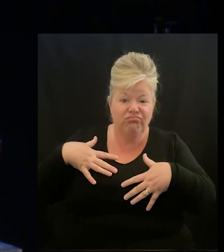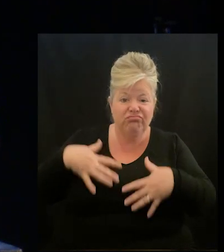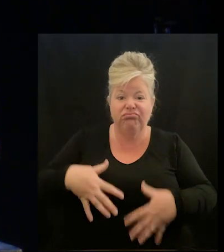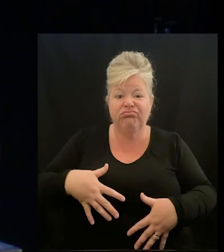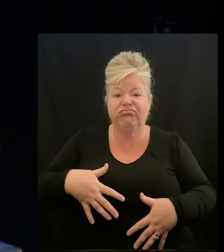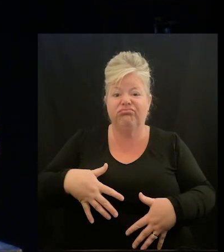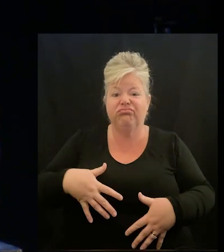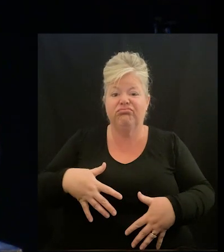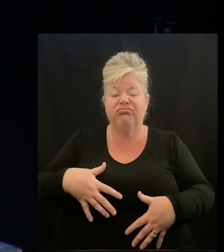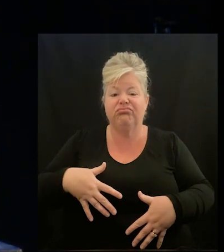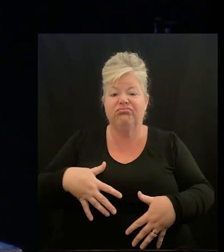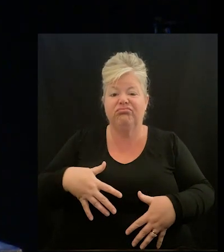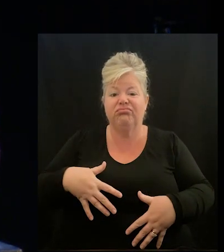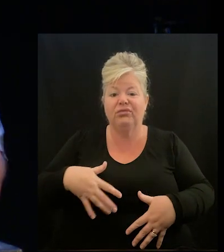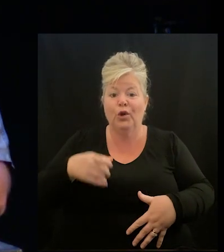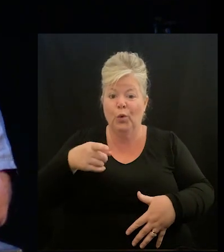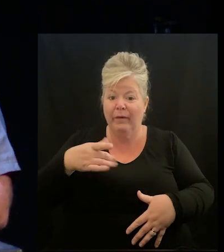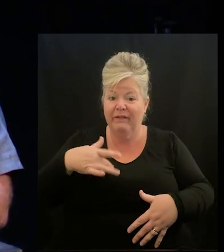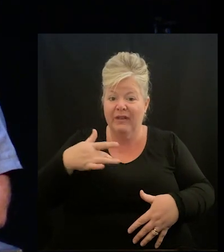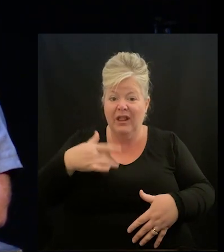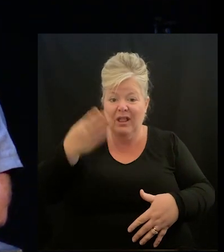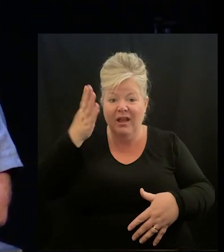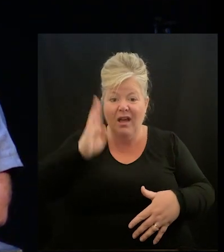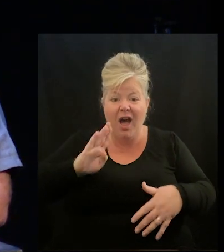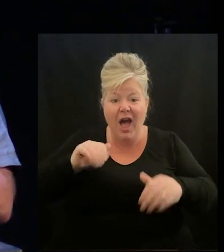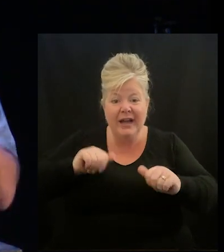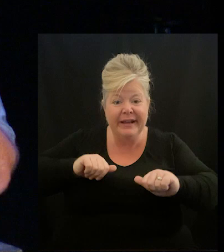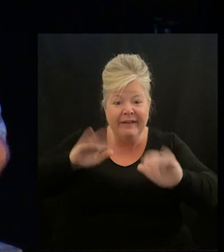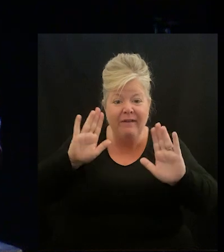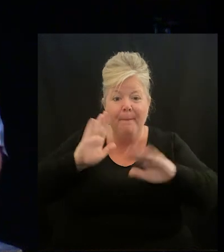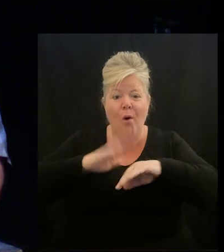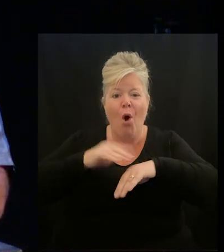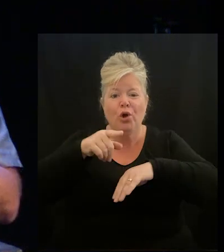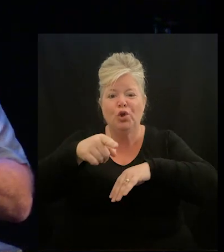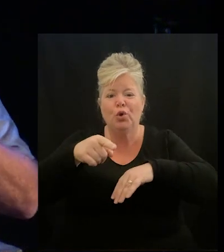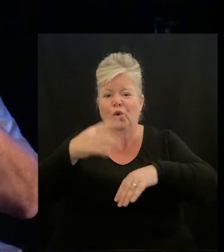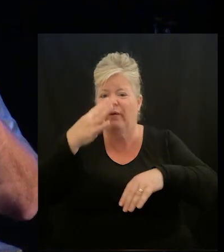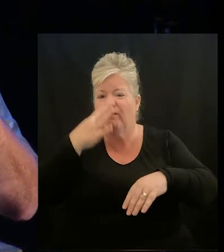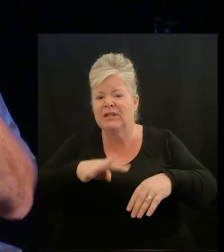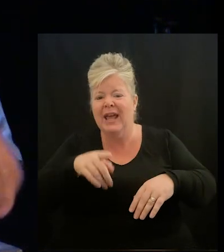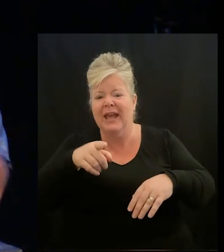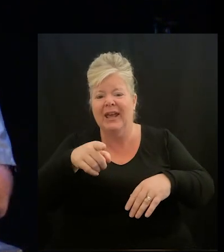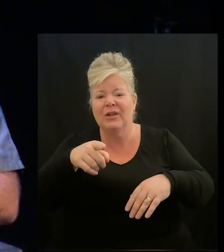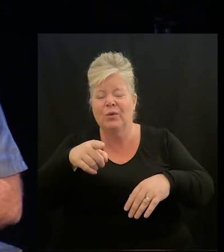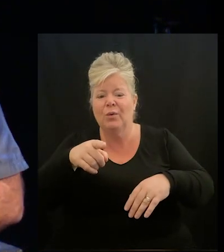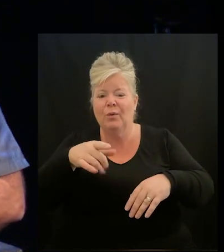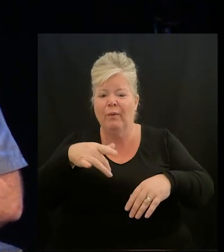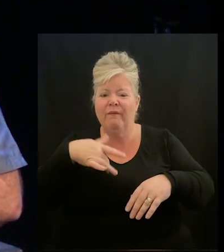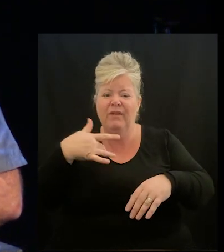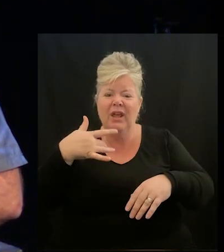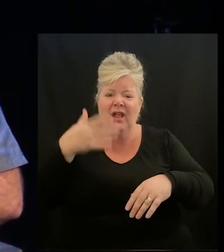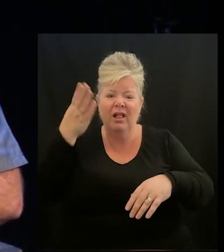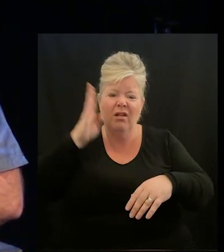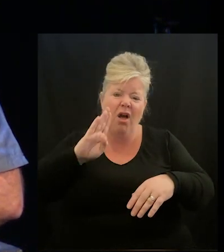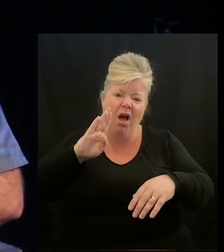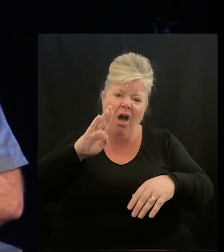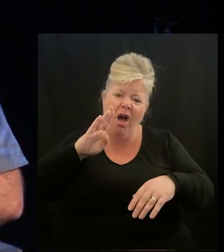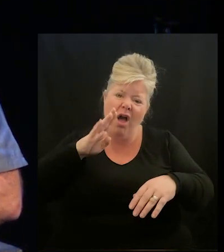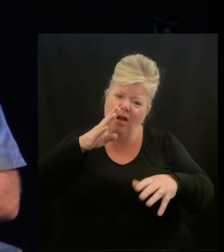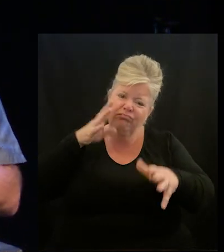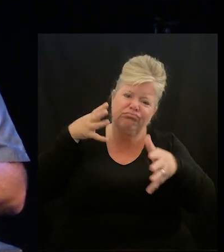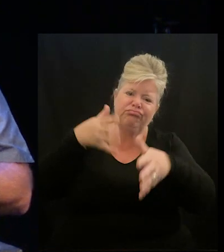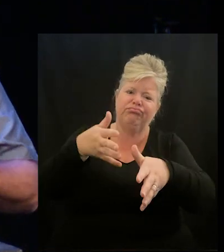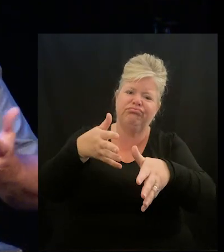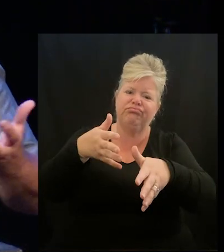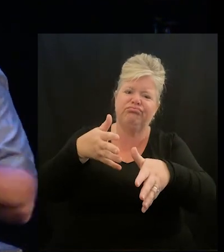bought into a lie that God has given up on you, that he's forsaken you, that he has abandoned you.